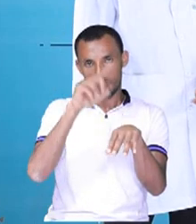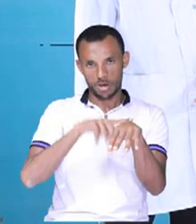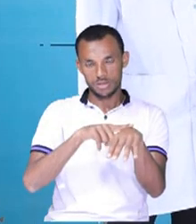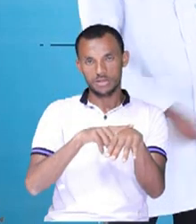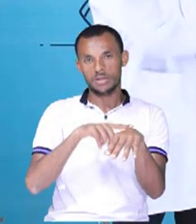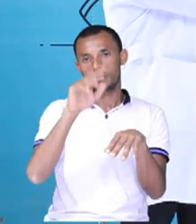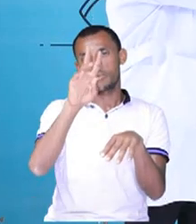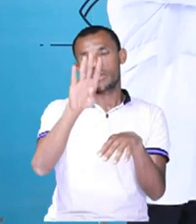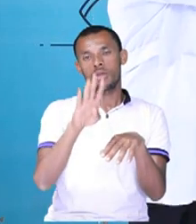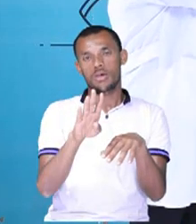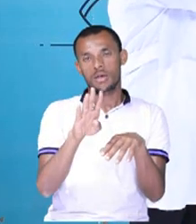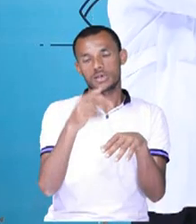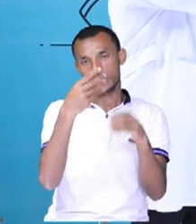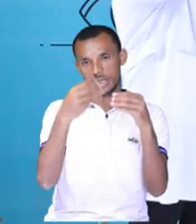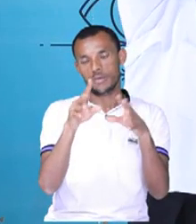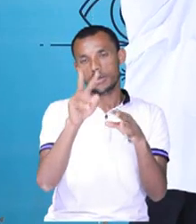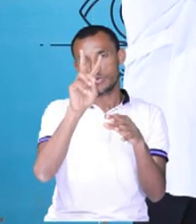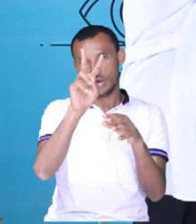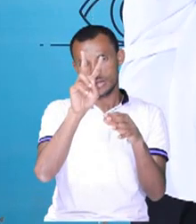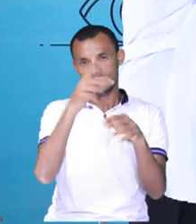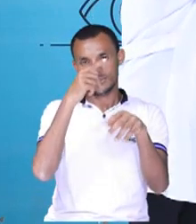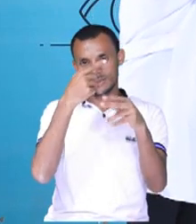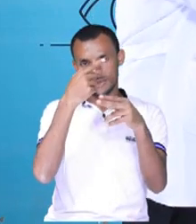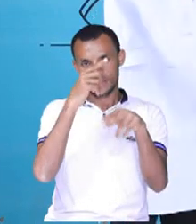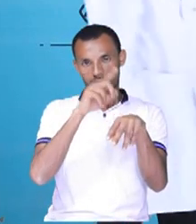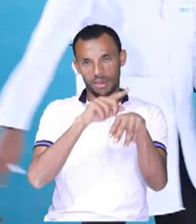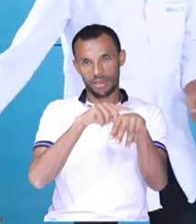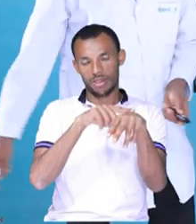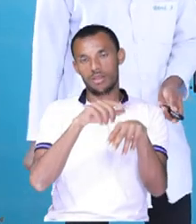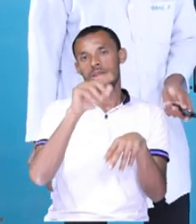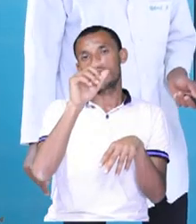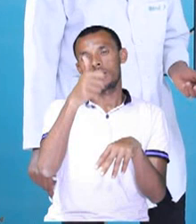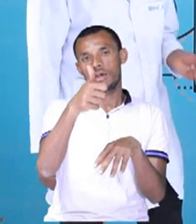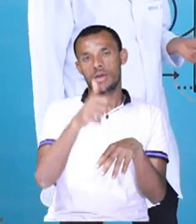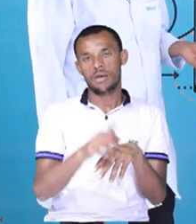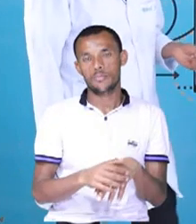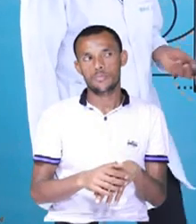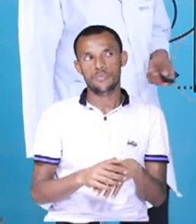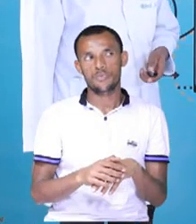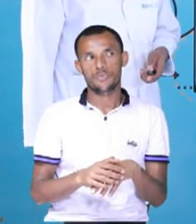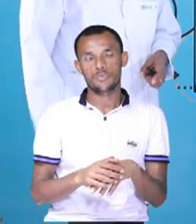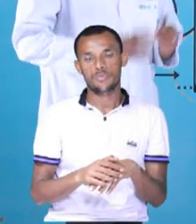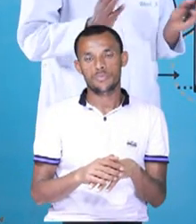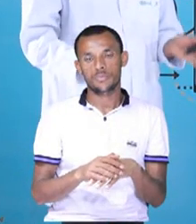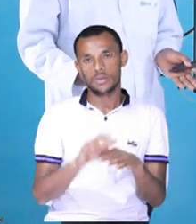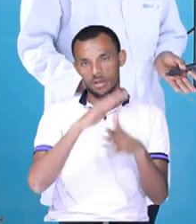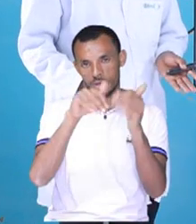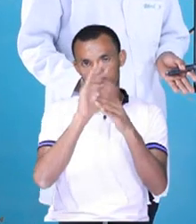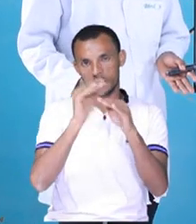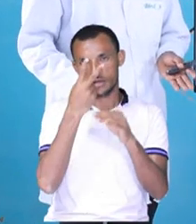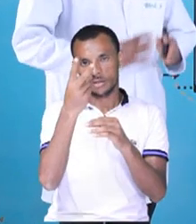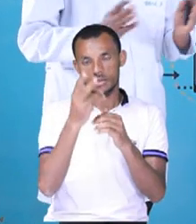B. The disappearance is twice for the production of 1 mole of B. In